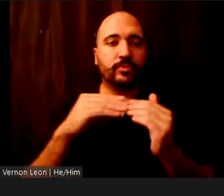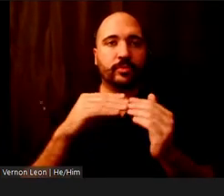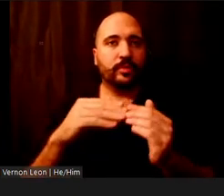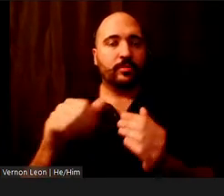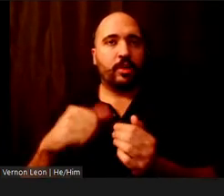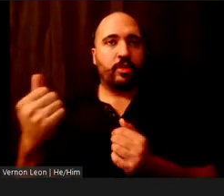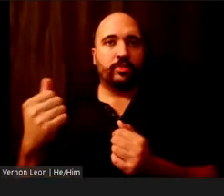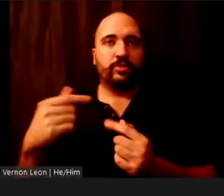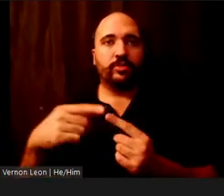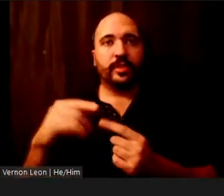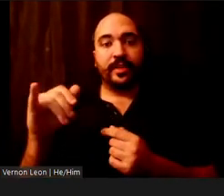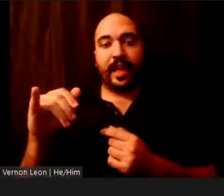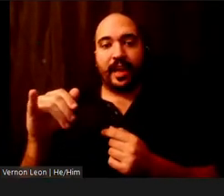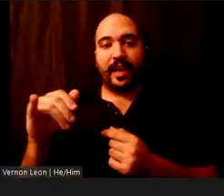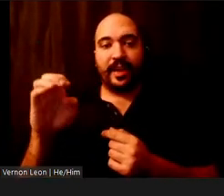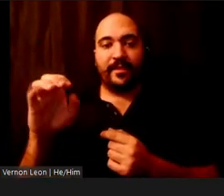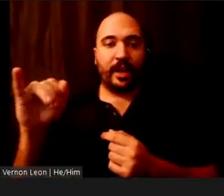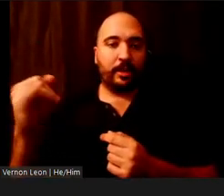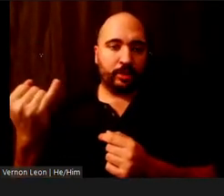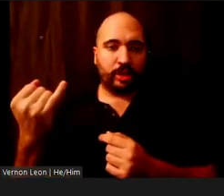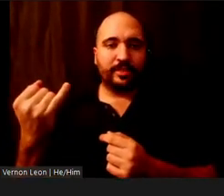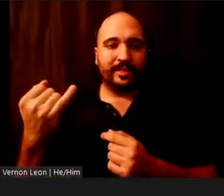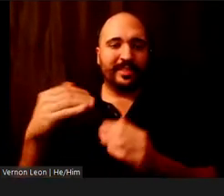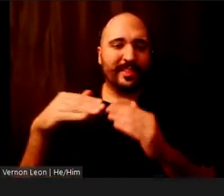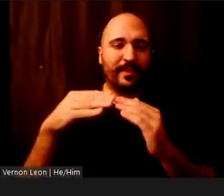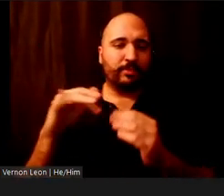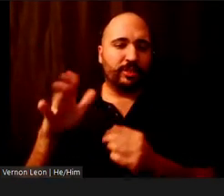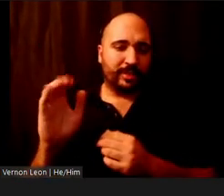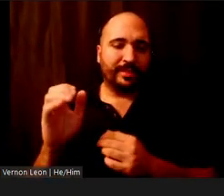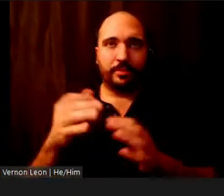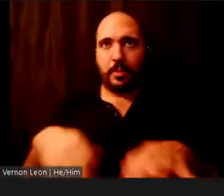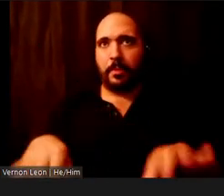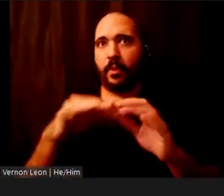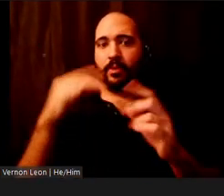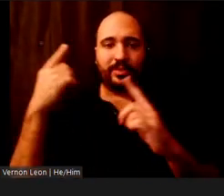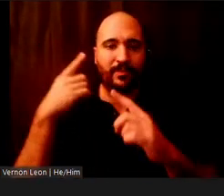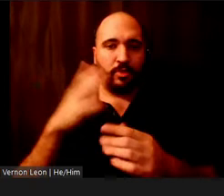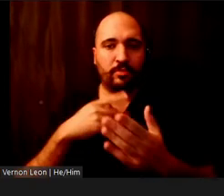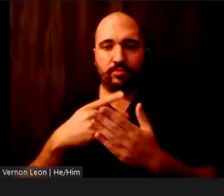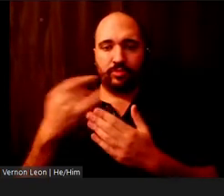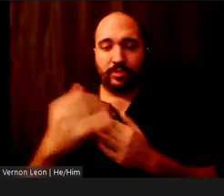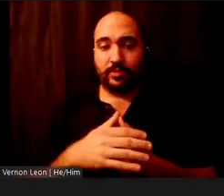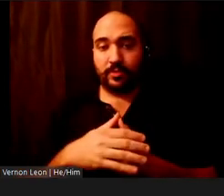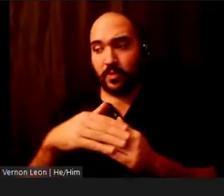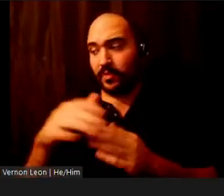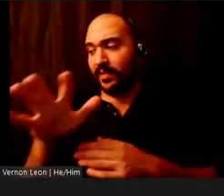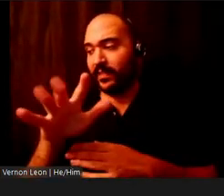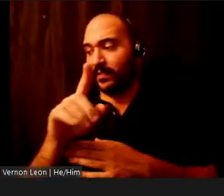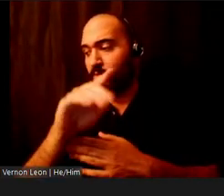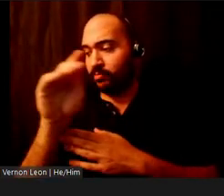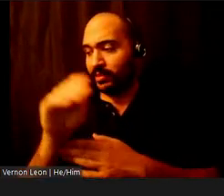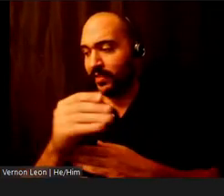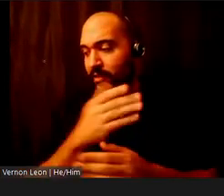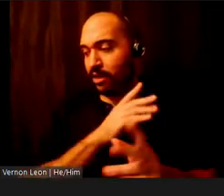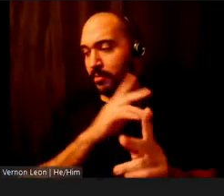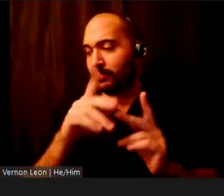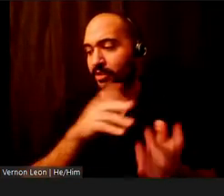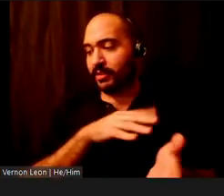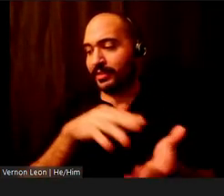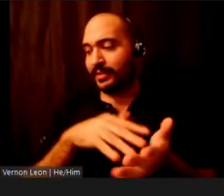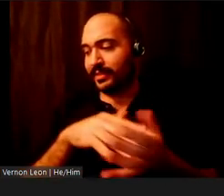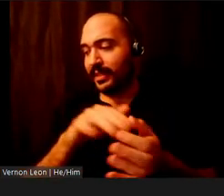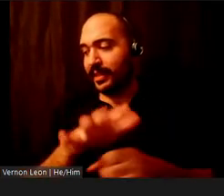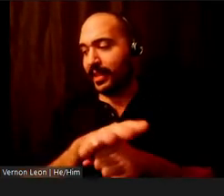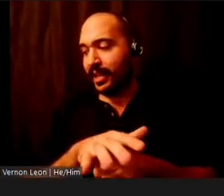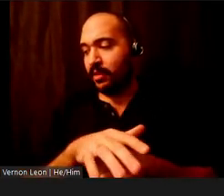Environmental justice is an important consideration for the project. Given that over 51% of the population within our study area lives in environmental